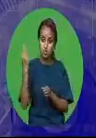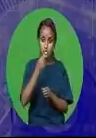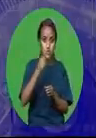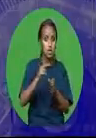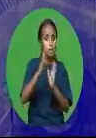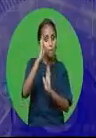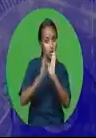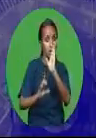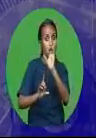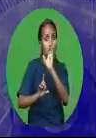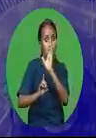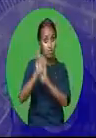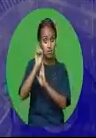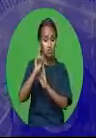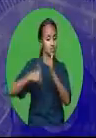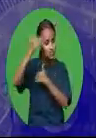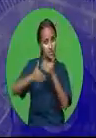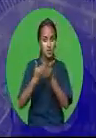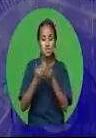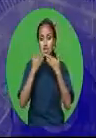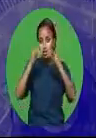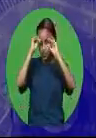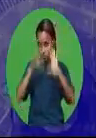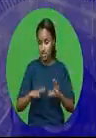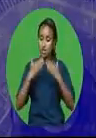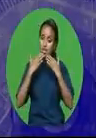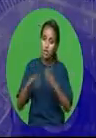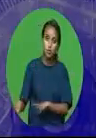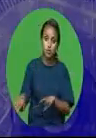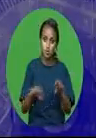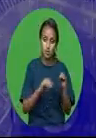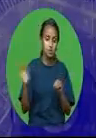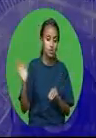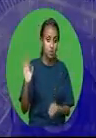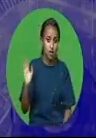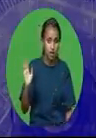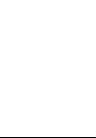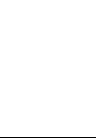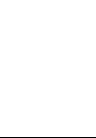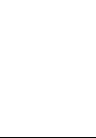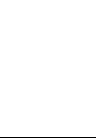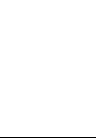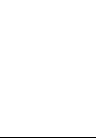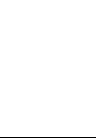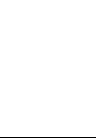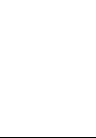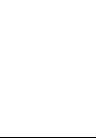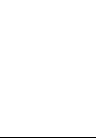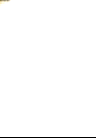development. Until then, thank you, teacher, and thank you, students. Goodbye.